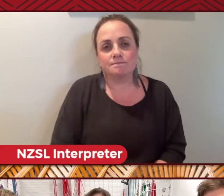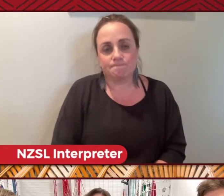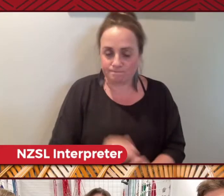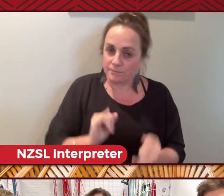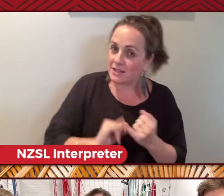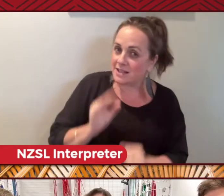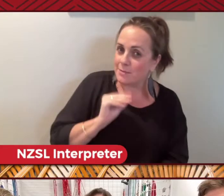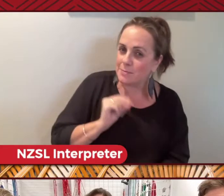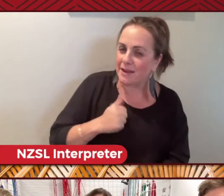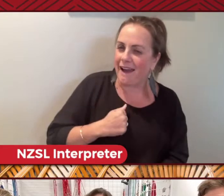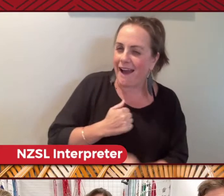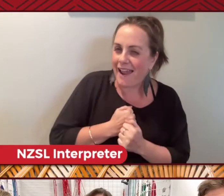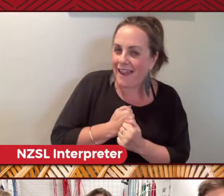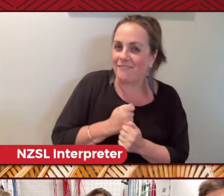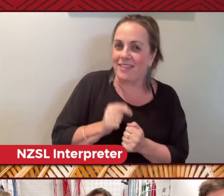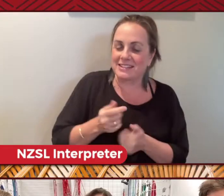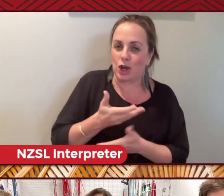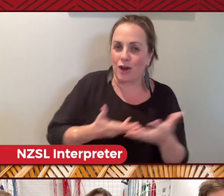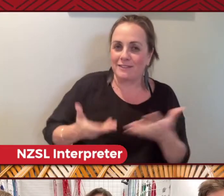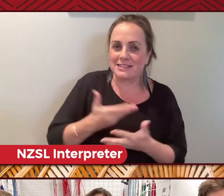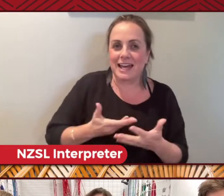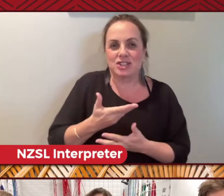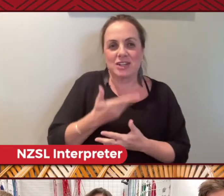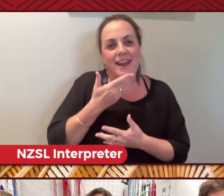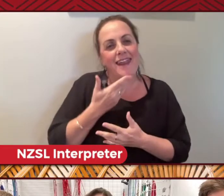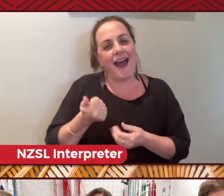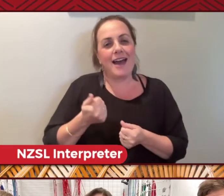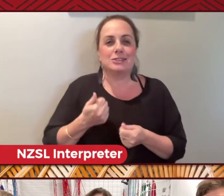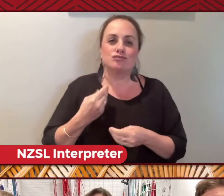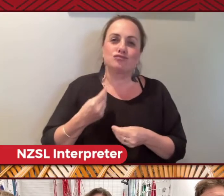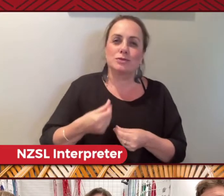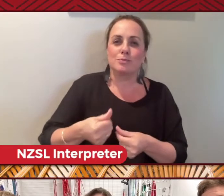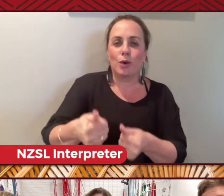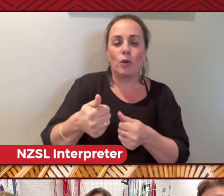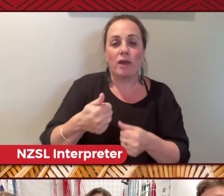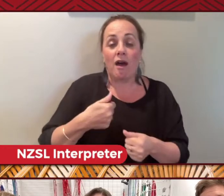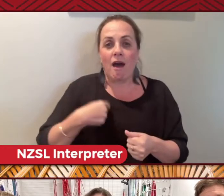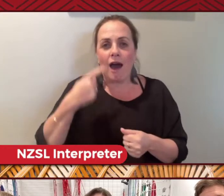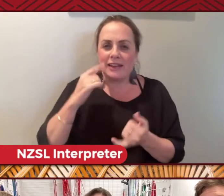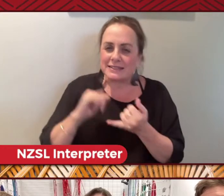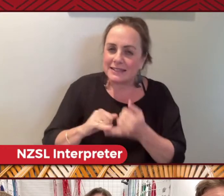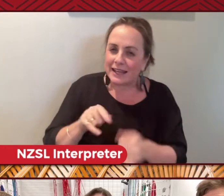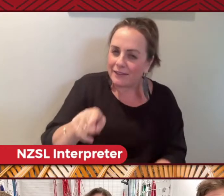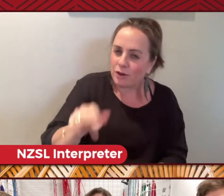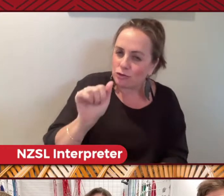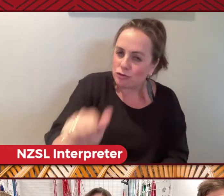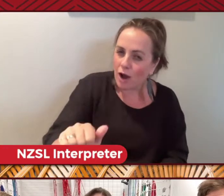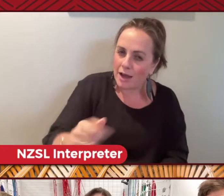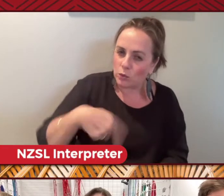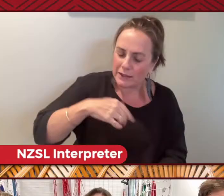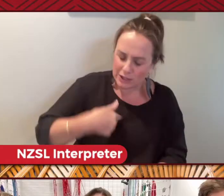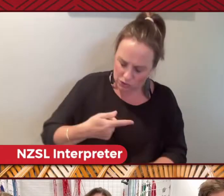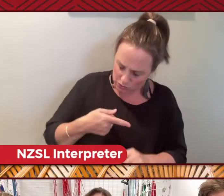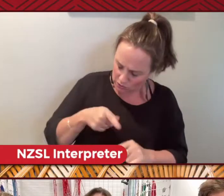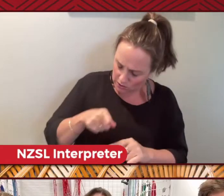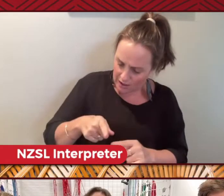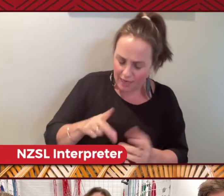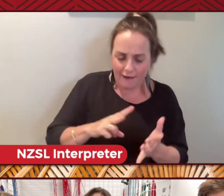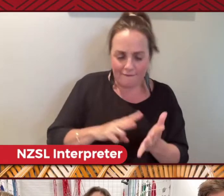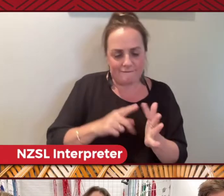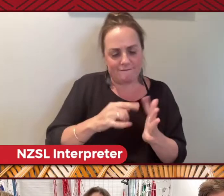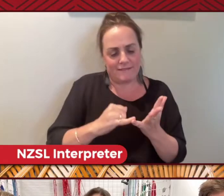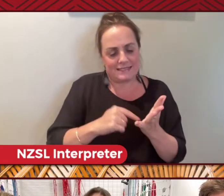I love that this conversation is flowing nicely because you just said something, Steve, that I think we should expand on, and that's the vestibular system. A lot of